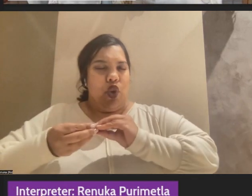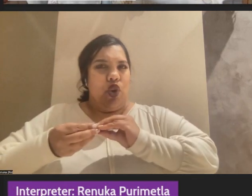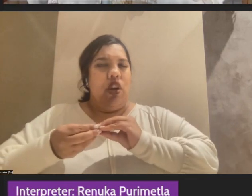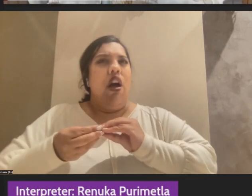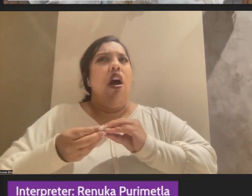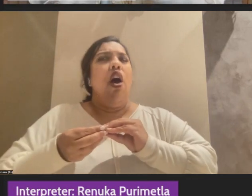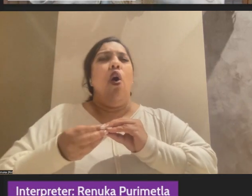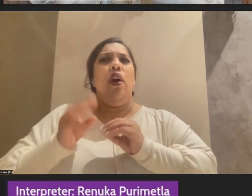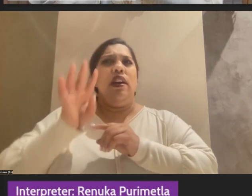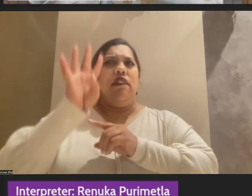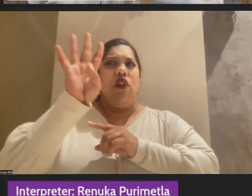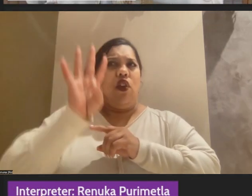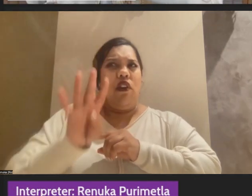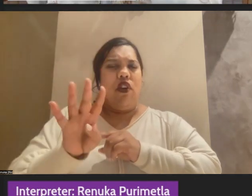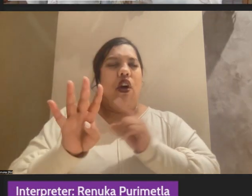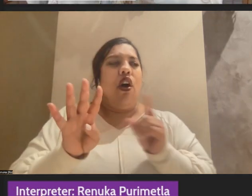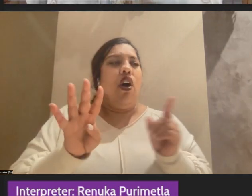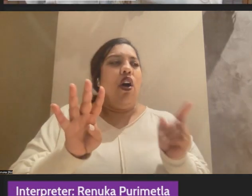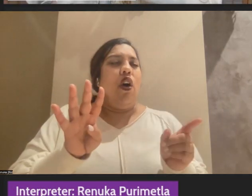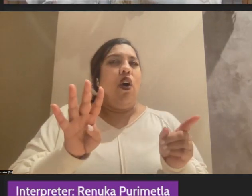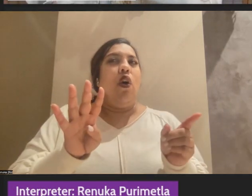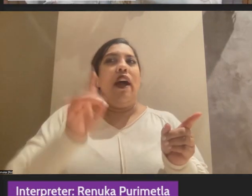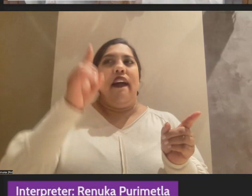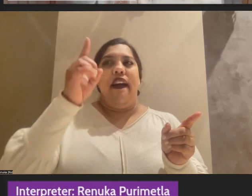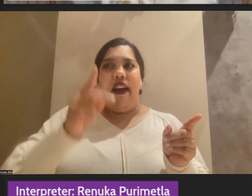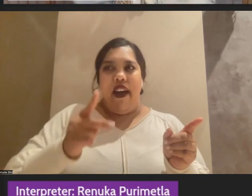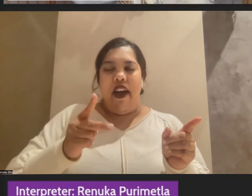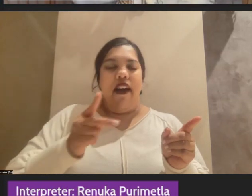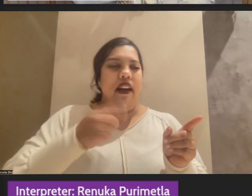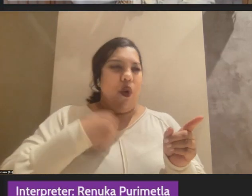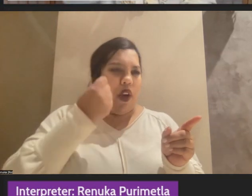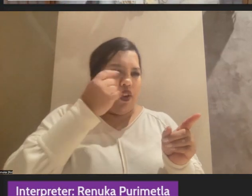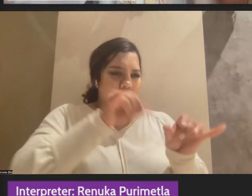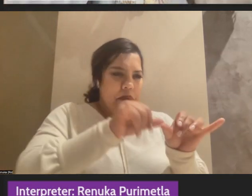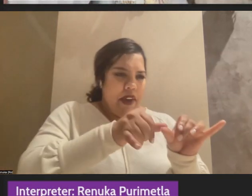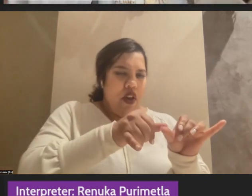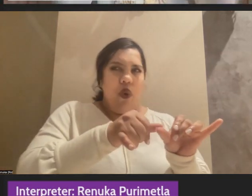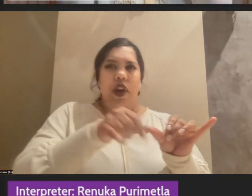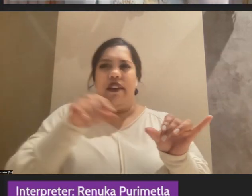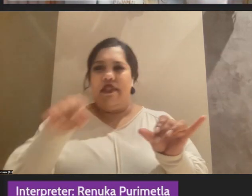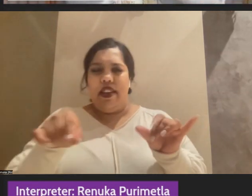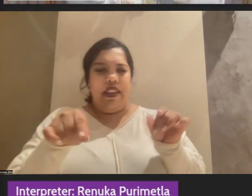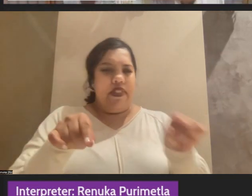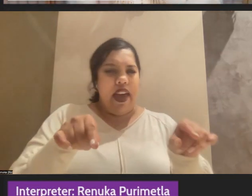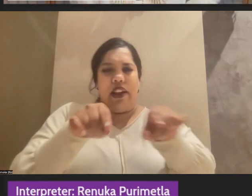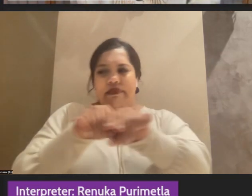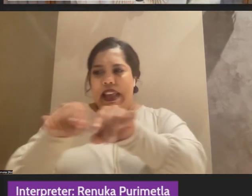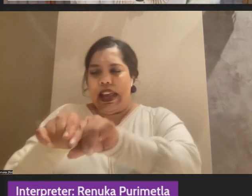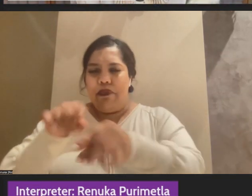a half. Oh, that's measure. Wait a minute, that's the same as and they